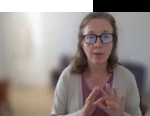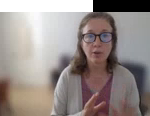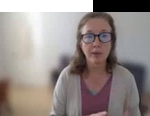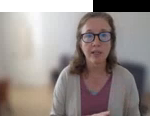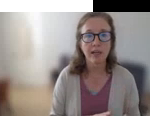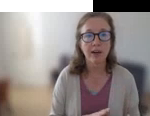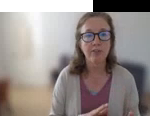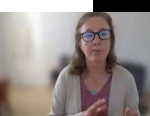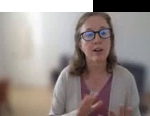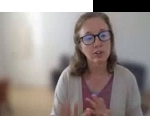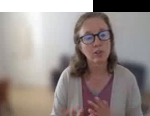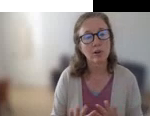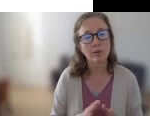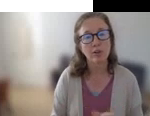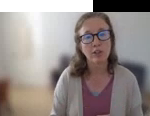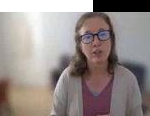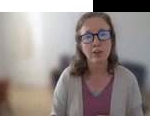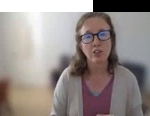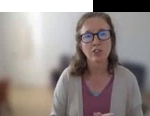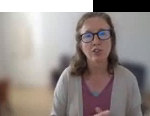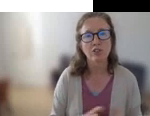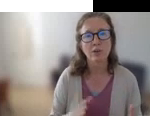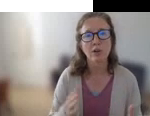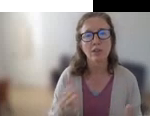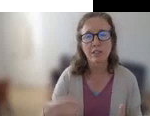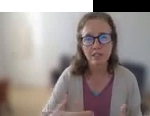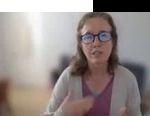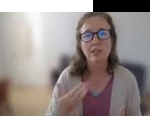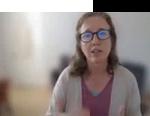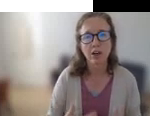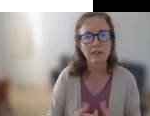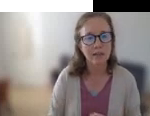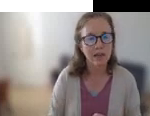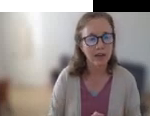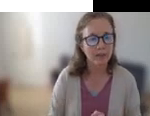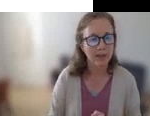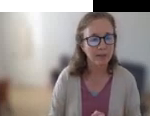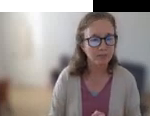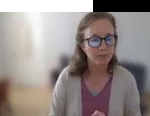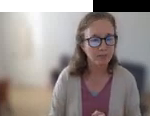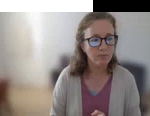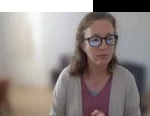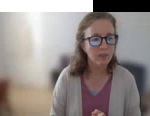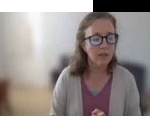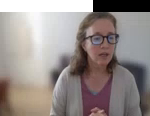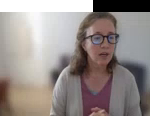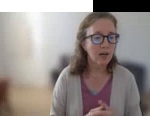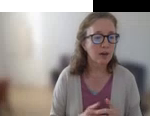you can upload a PDF, but also upload a doc version so someone who can still get the content out of that.